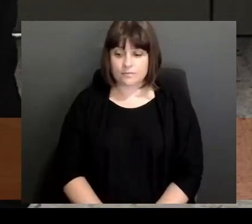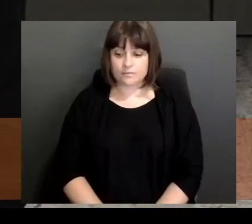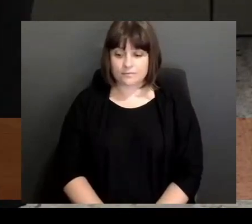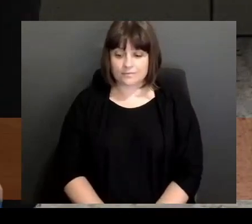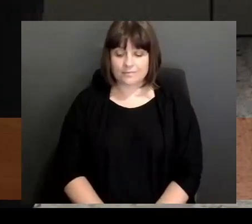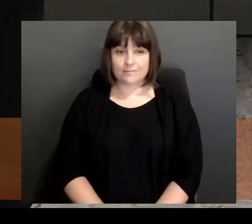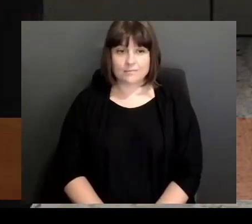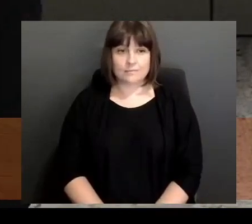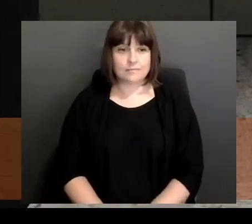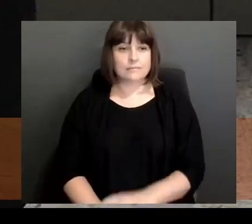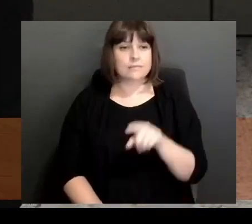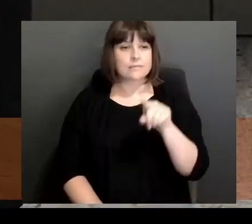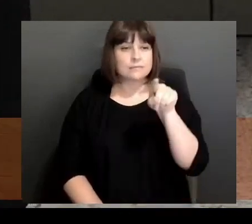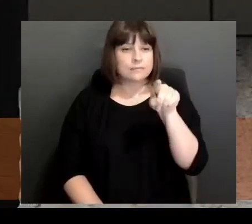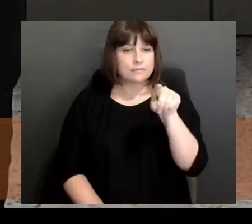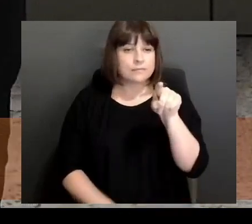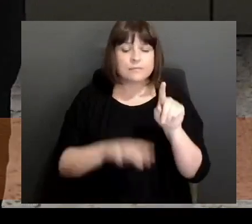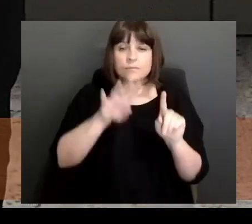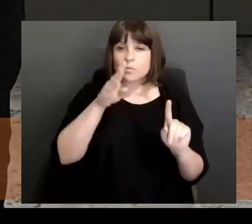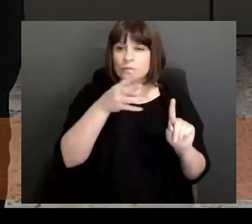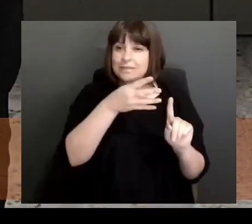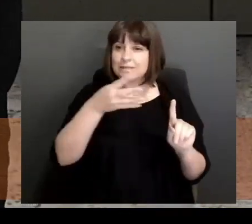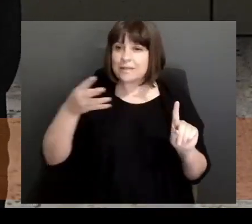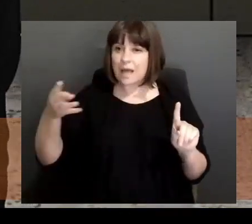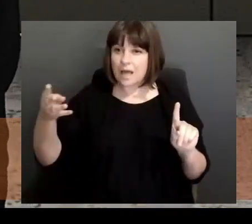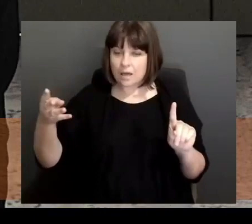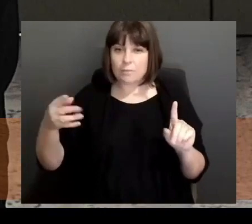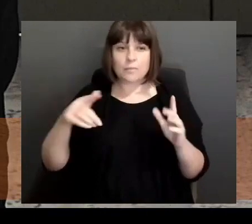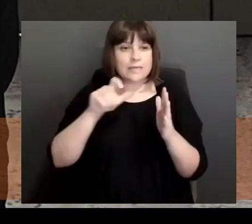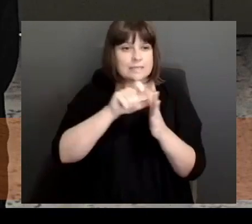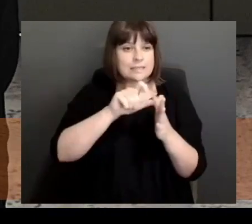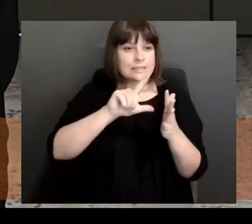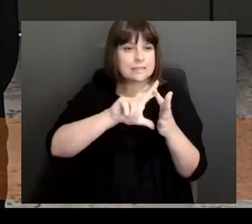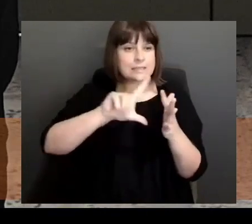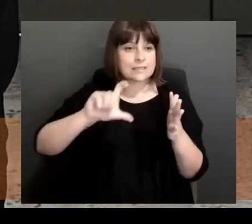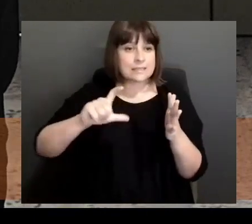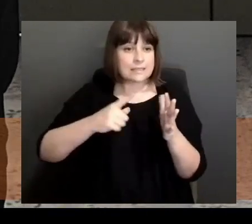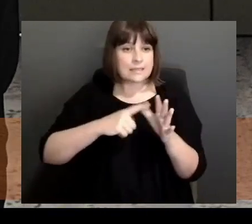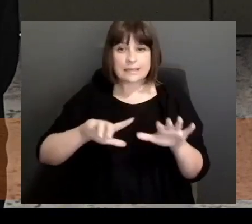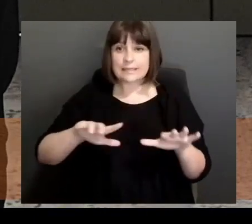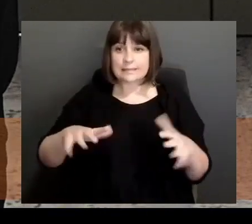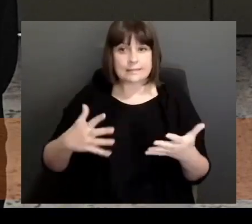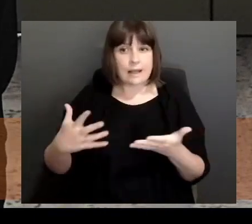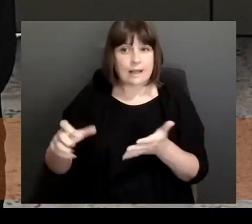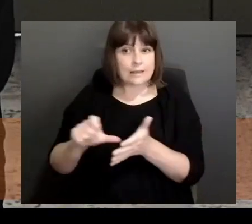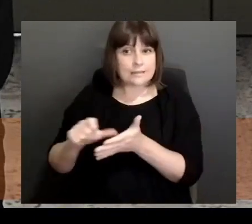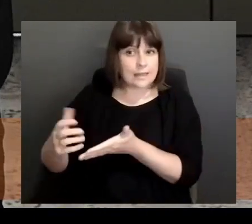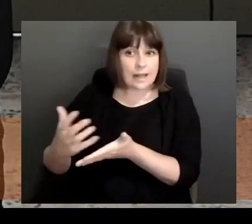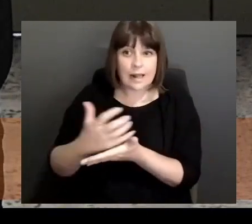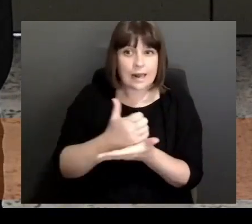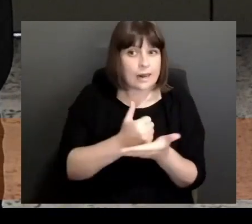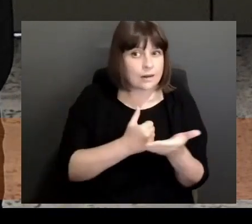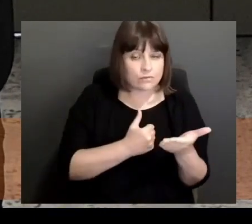this table tells us Deka does not collect revenue from renewable energy.